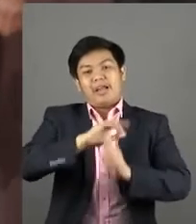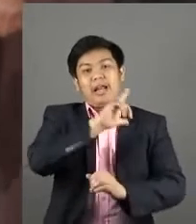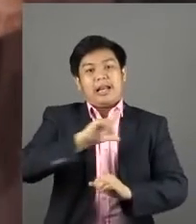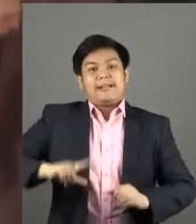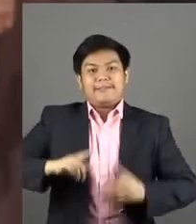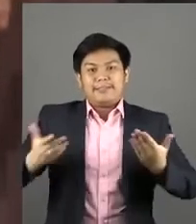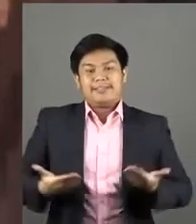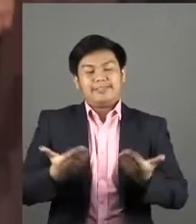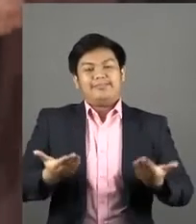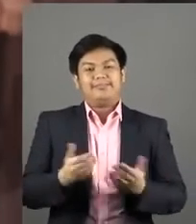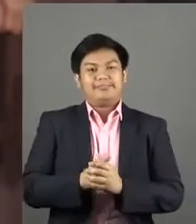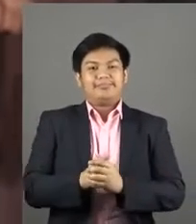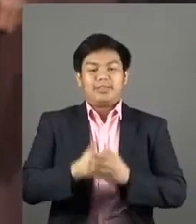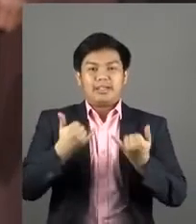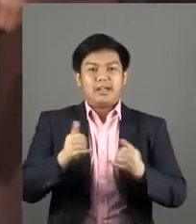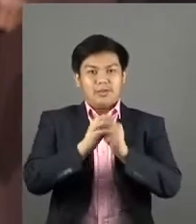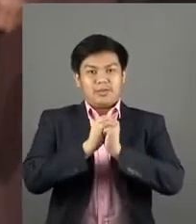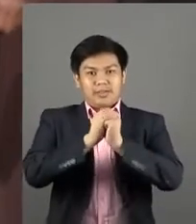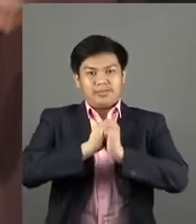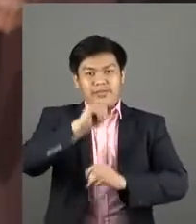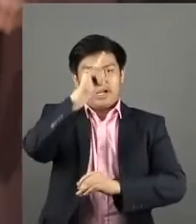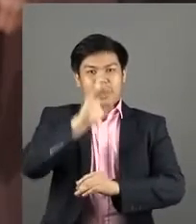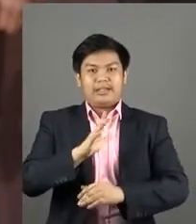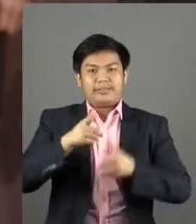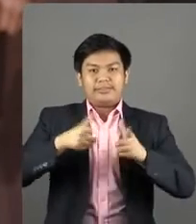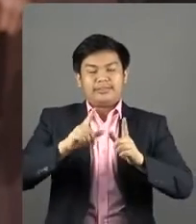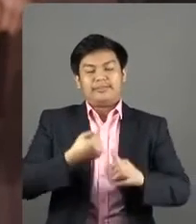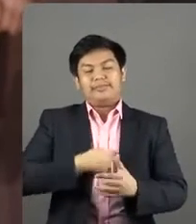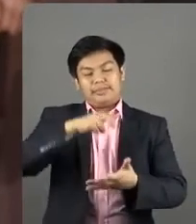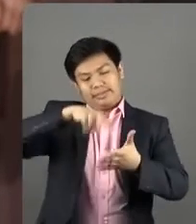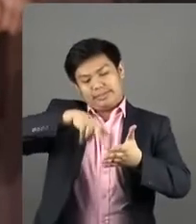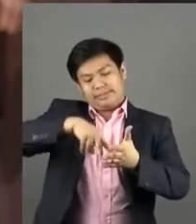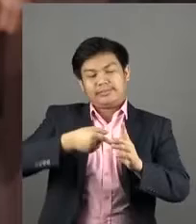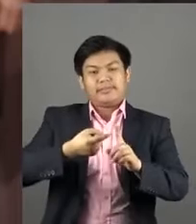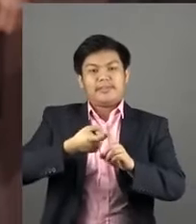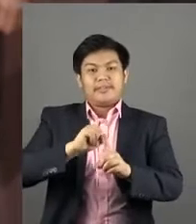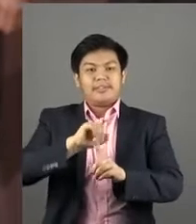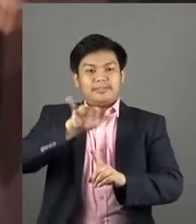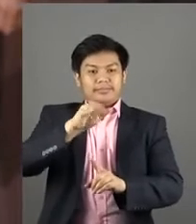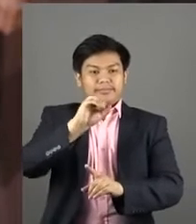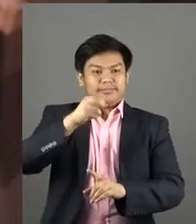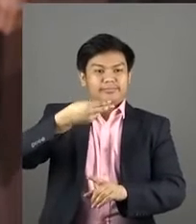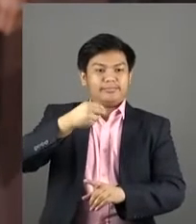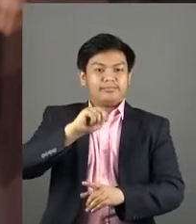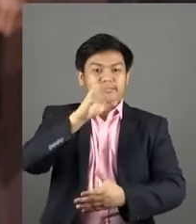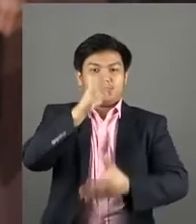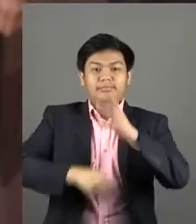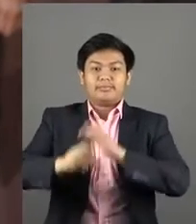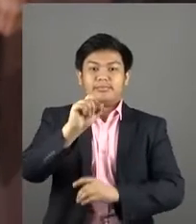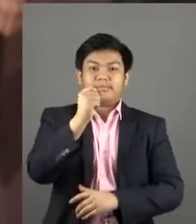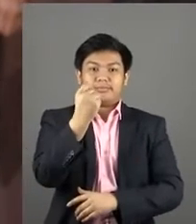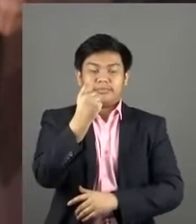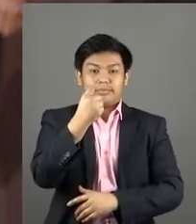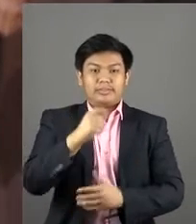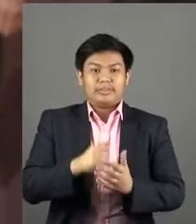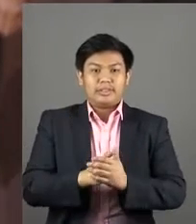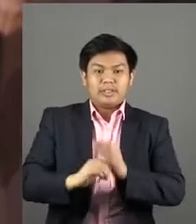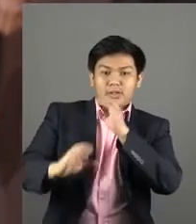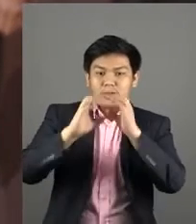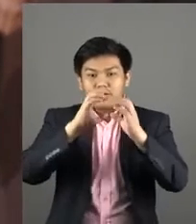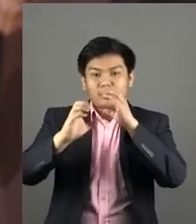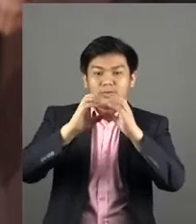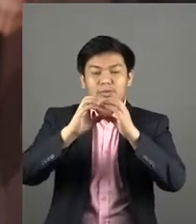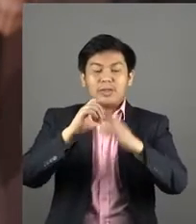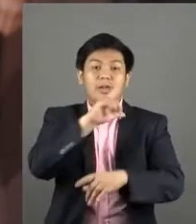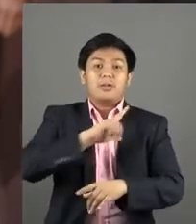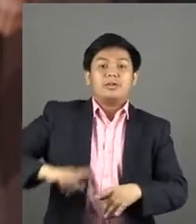here. As we worship God, allow me to read from John chapter 11. This is a conversation that